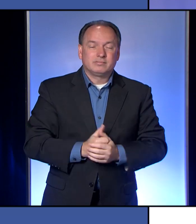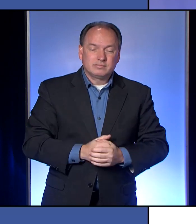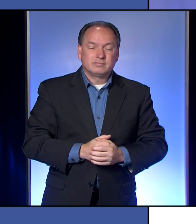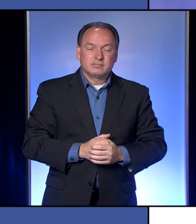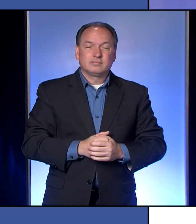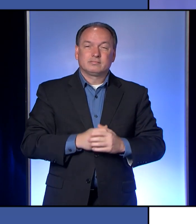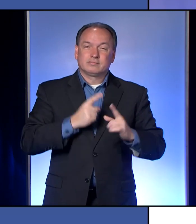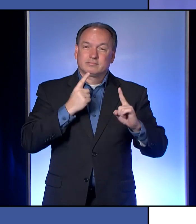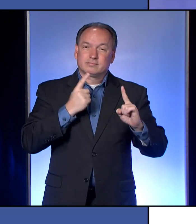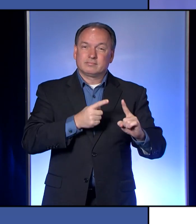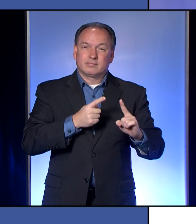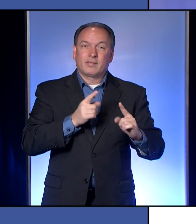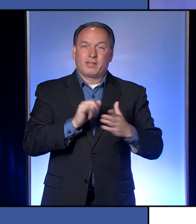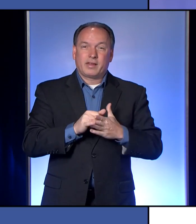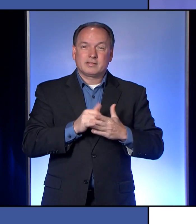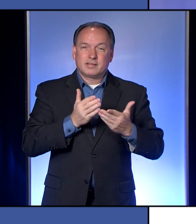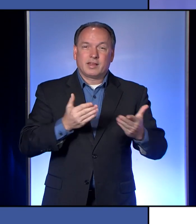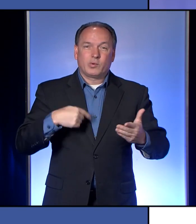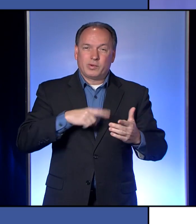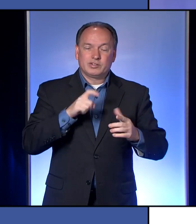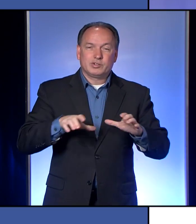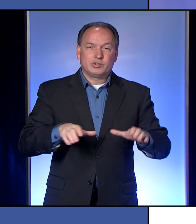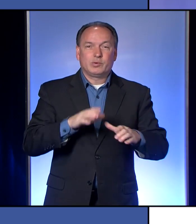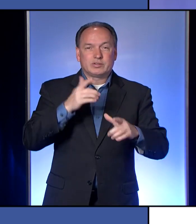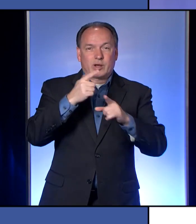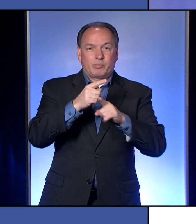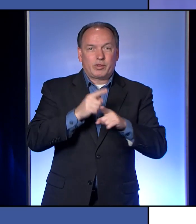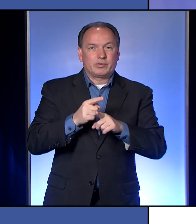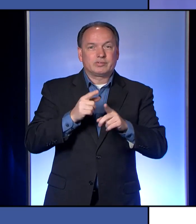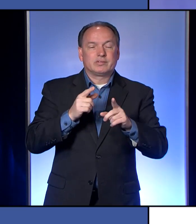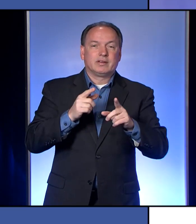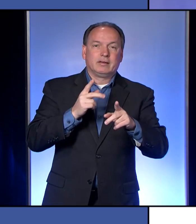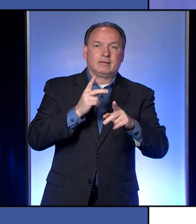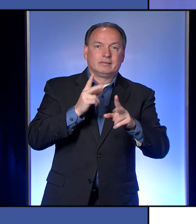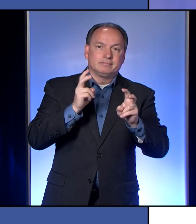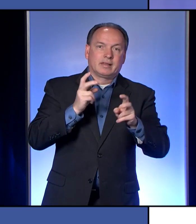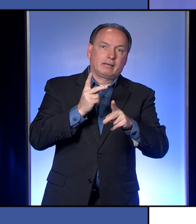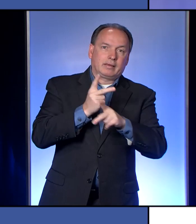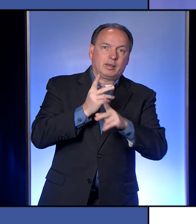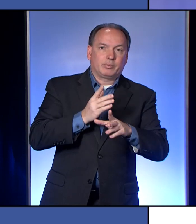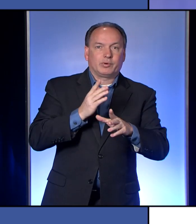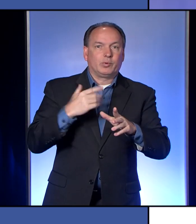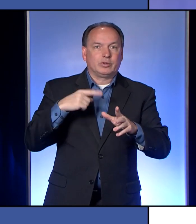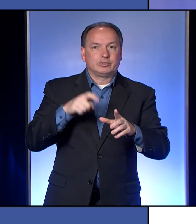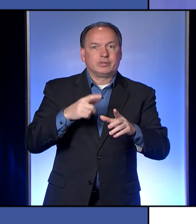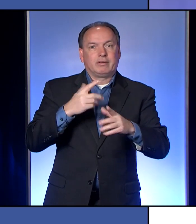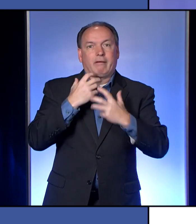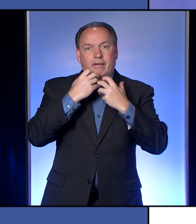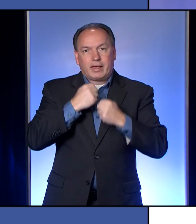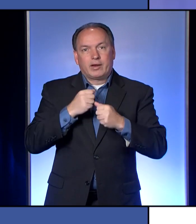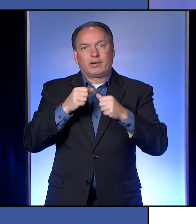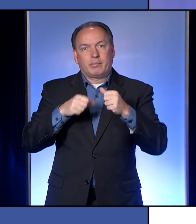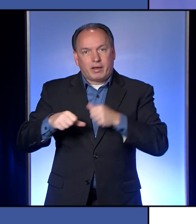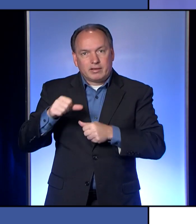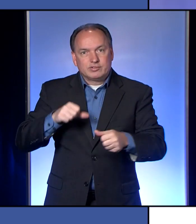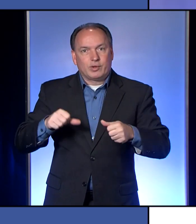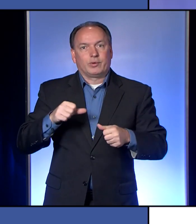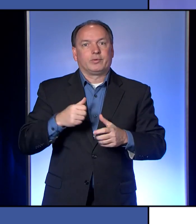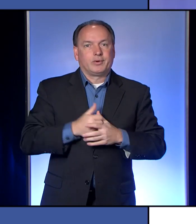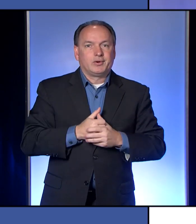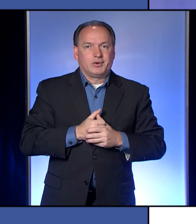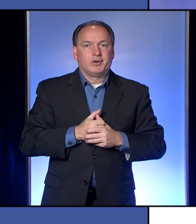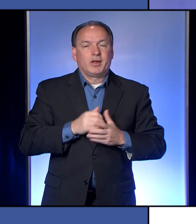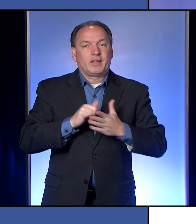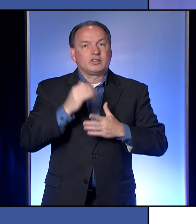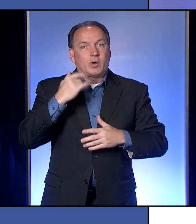really the thing we need to do as our brother's keeper or our sister's keeper, right? We should be caring about the people that we're around. And that's